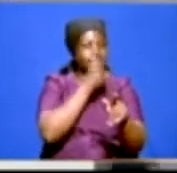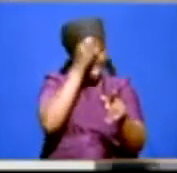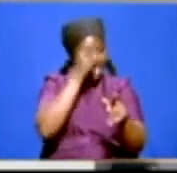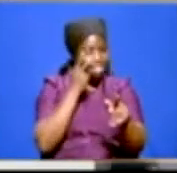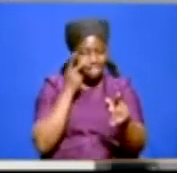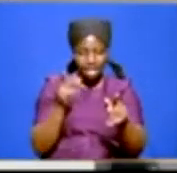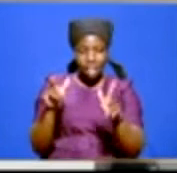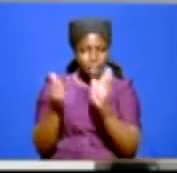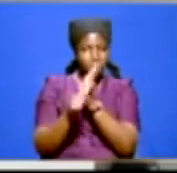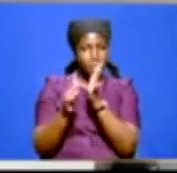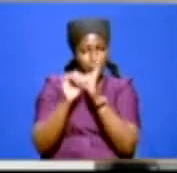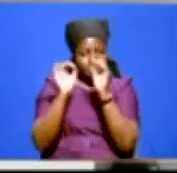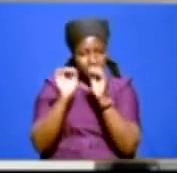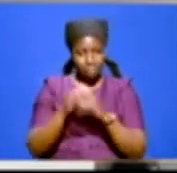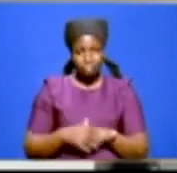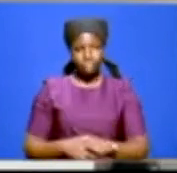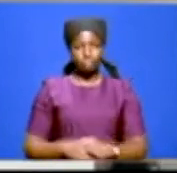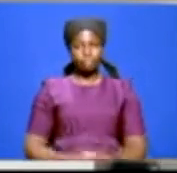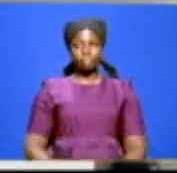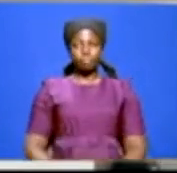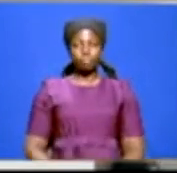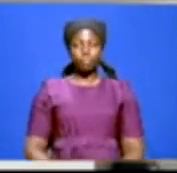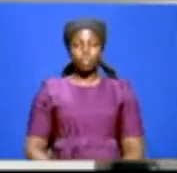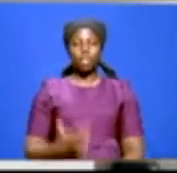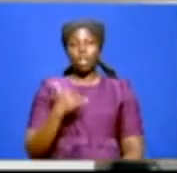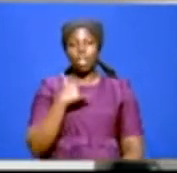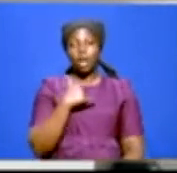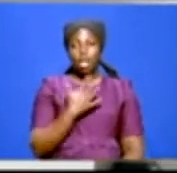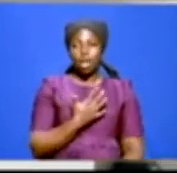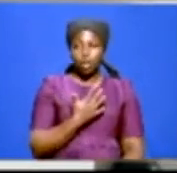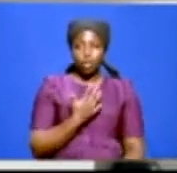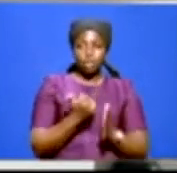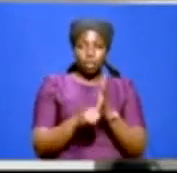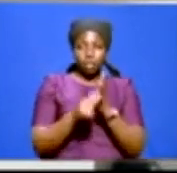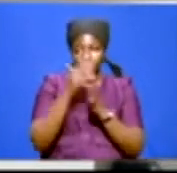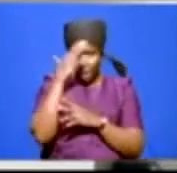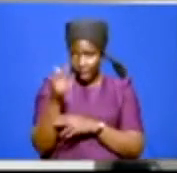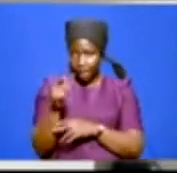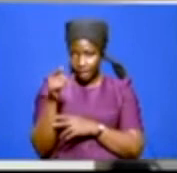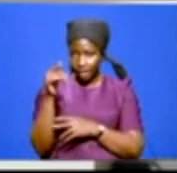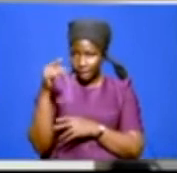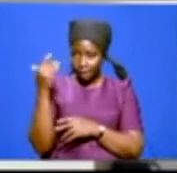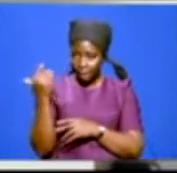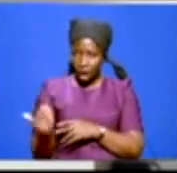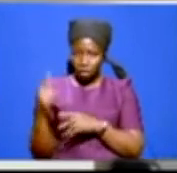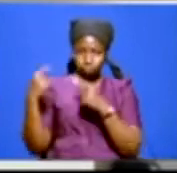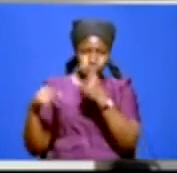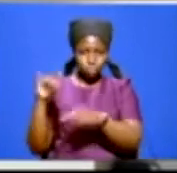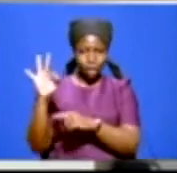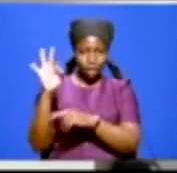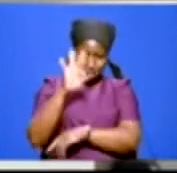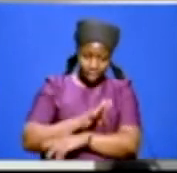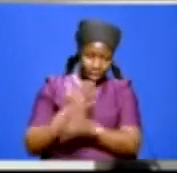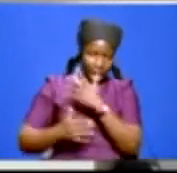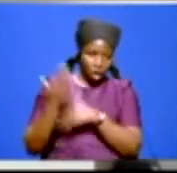menace. There was a bit of negligence, I can say, because the baby was assaulted 3 days ago, like on Sunday, and the baby was brought